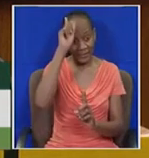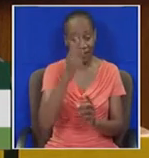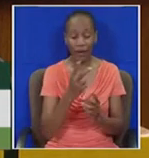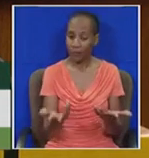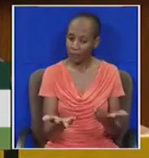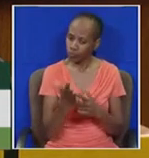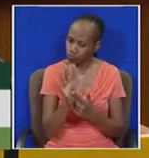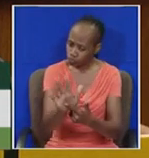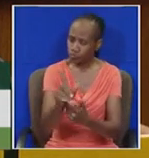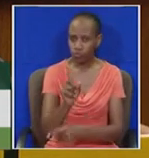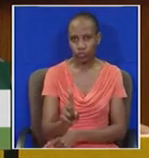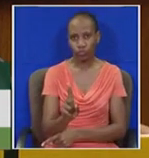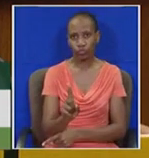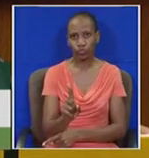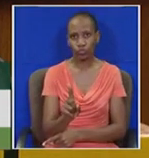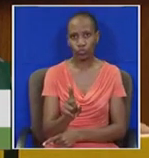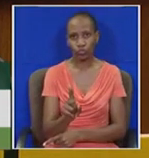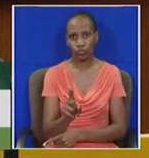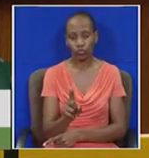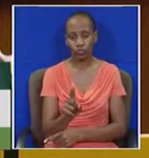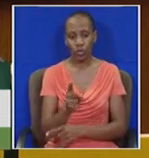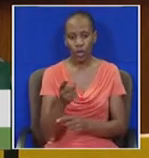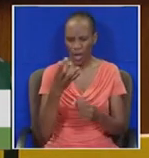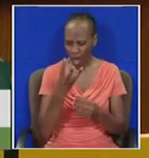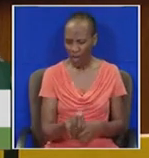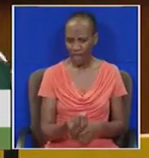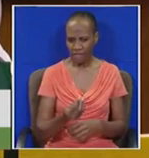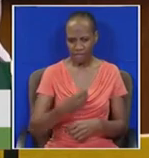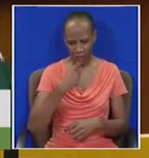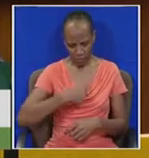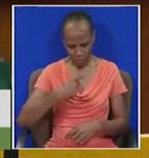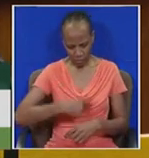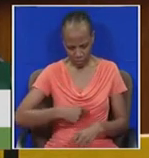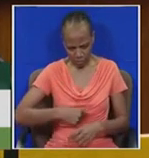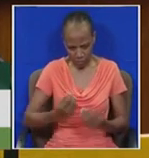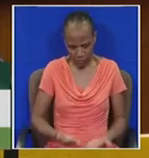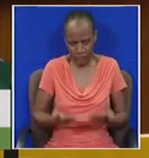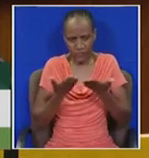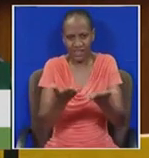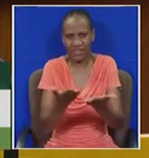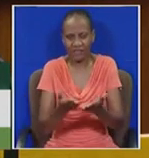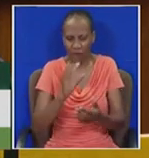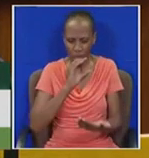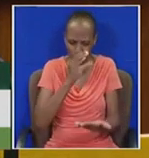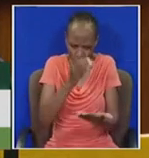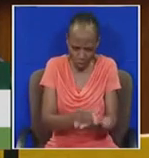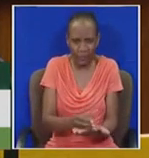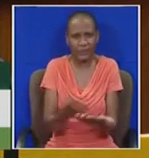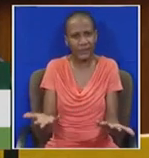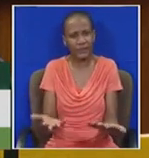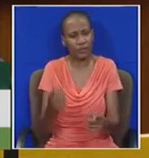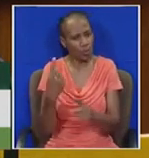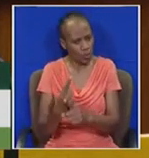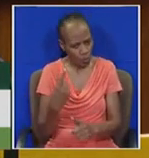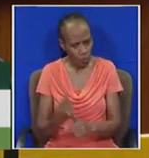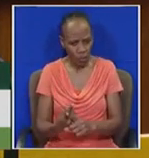in an era defined by integrity, selfless service, commitment, and one that has never